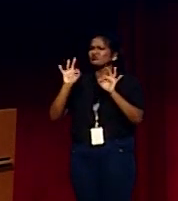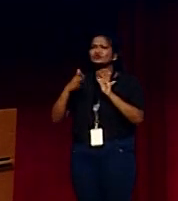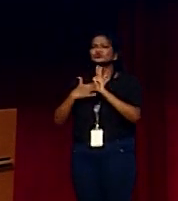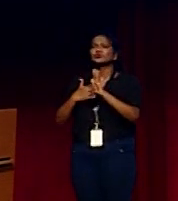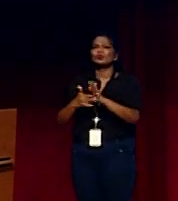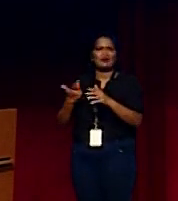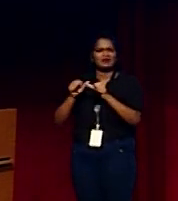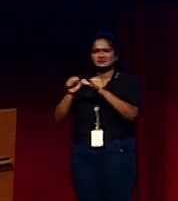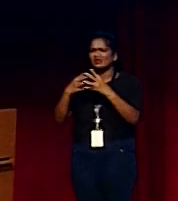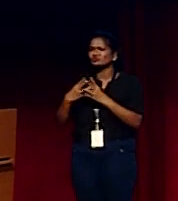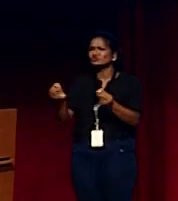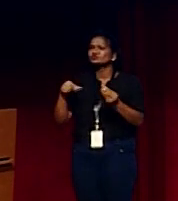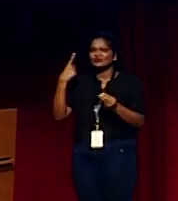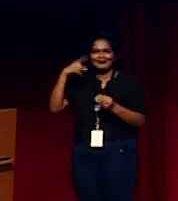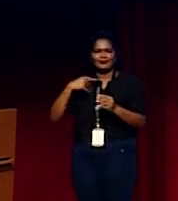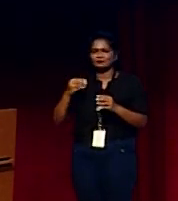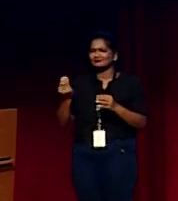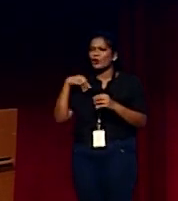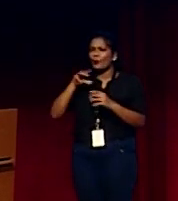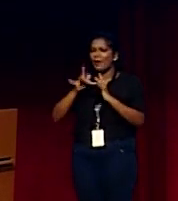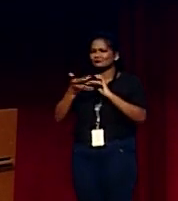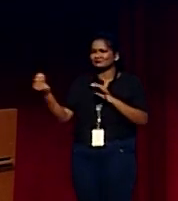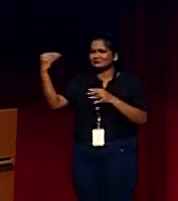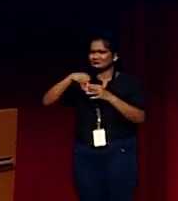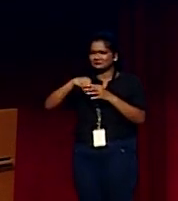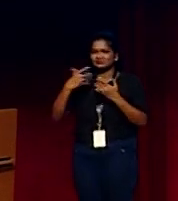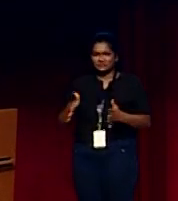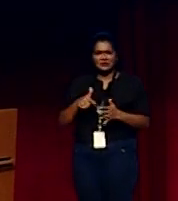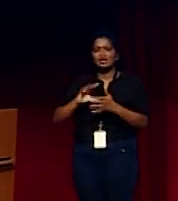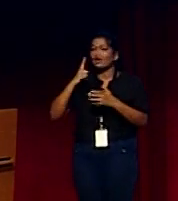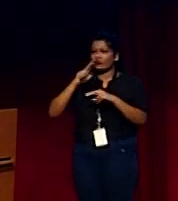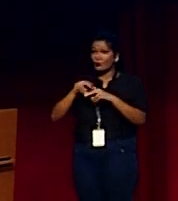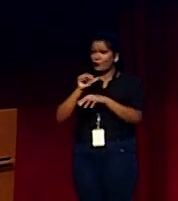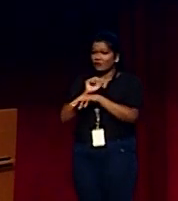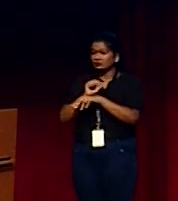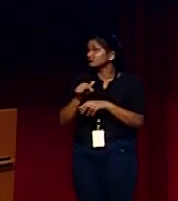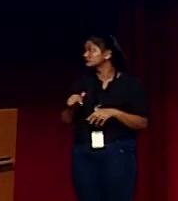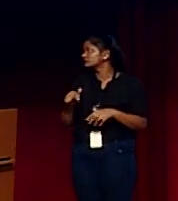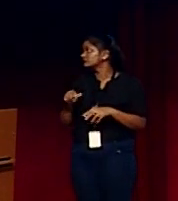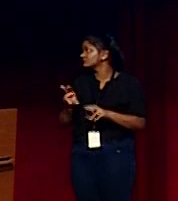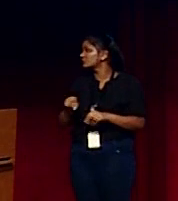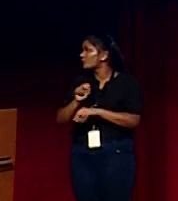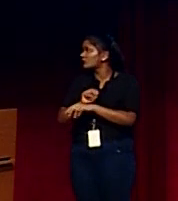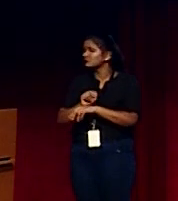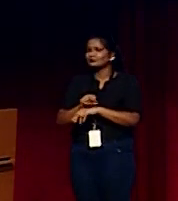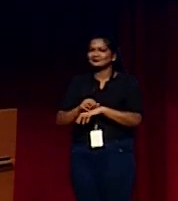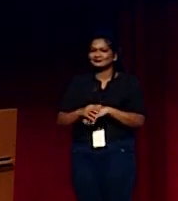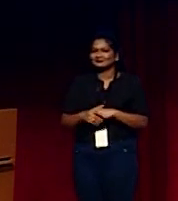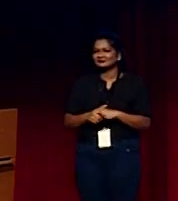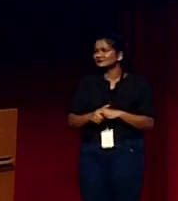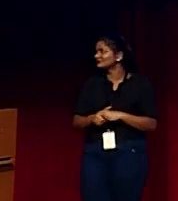absolutely inaccessible. Whereas when we put it on the web, if it works, it doesn't, of course,